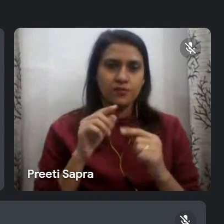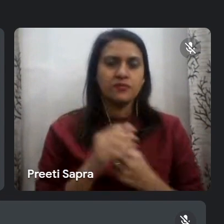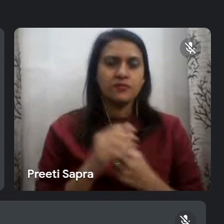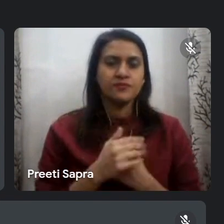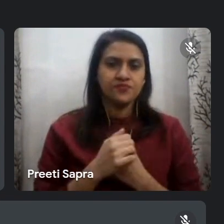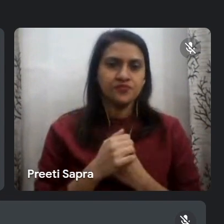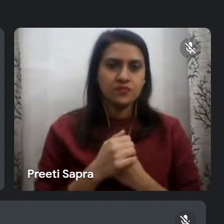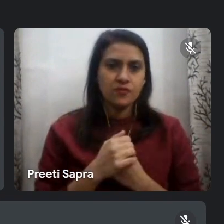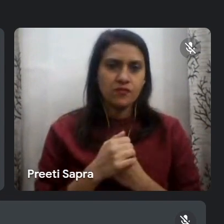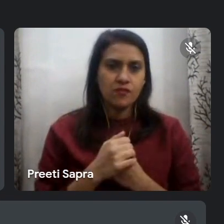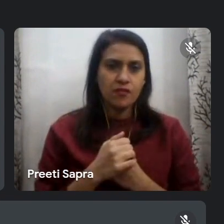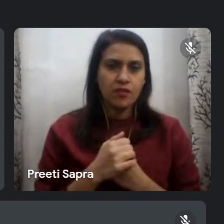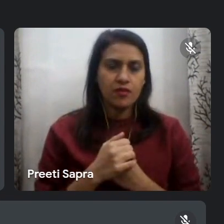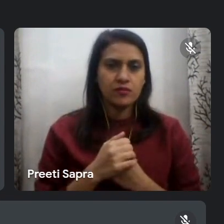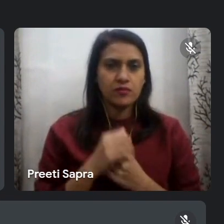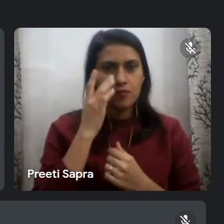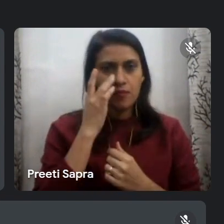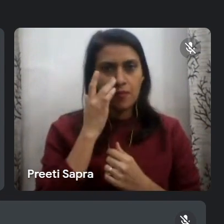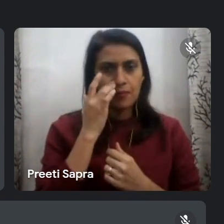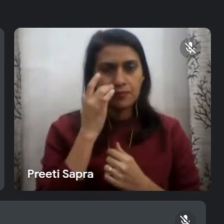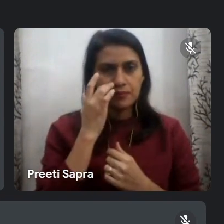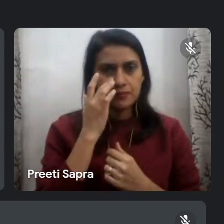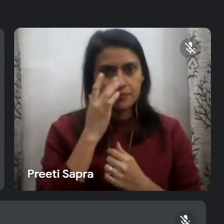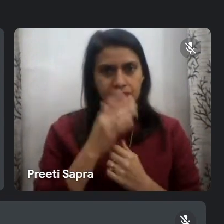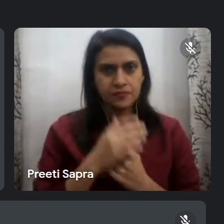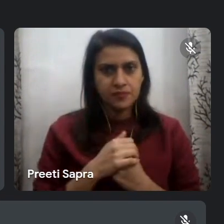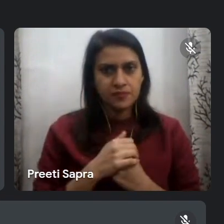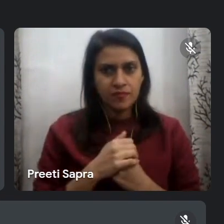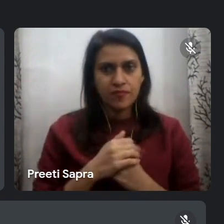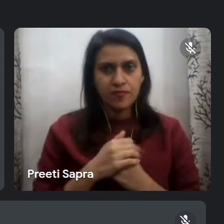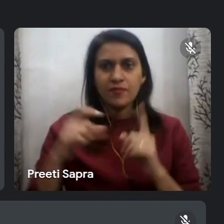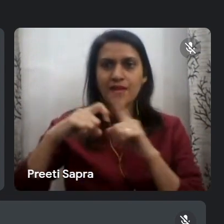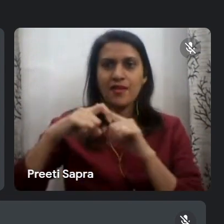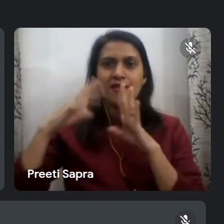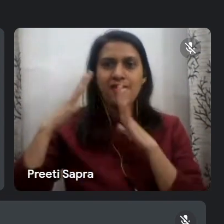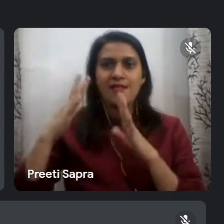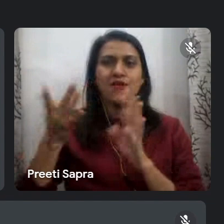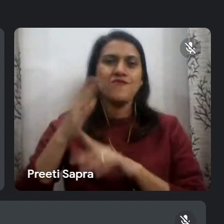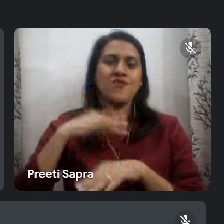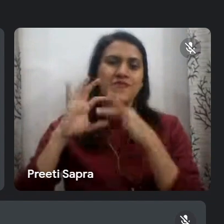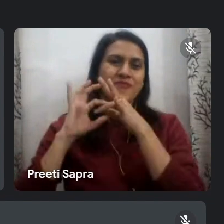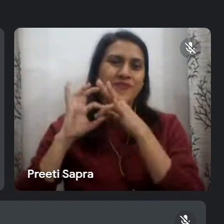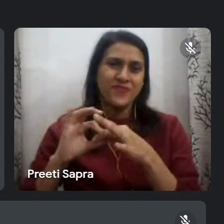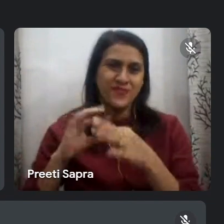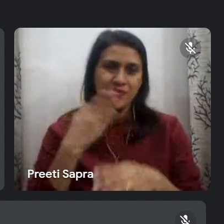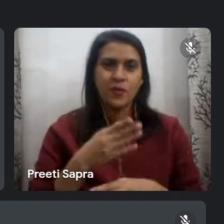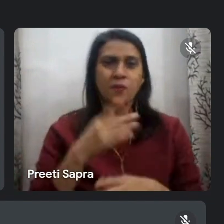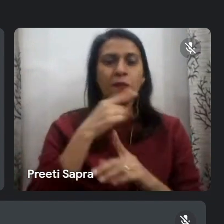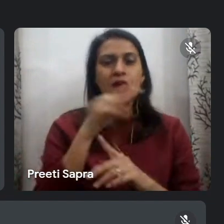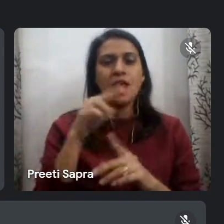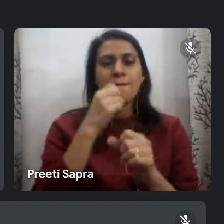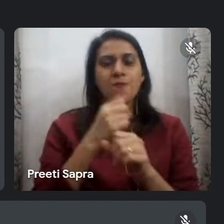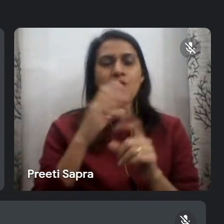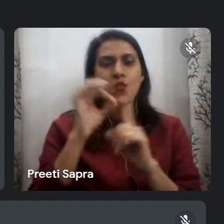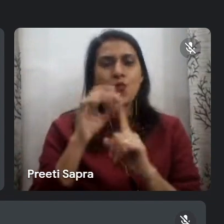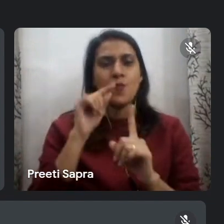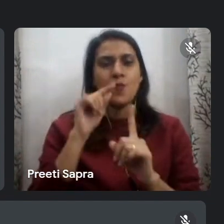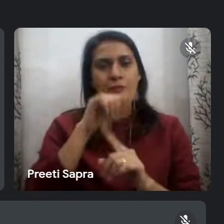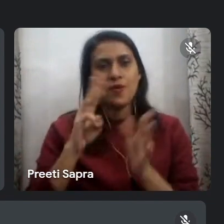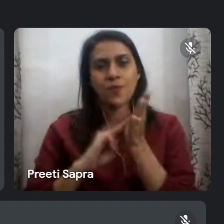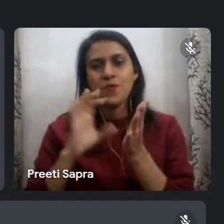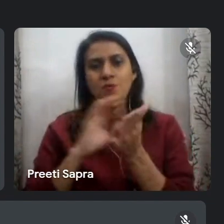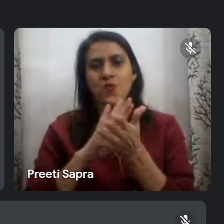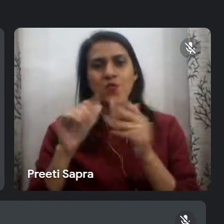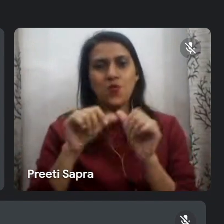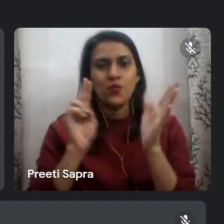Hailing from God's own country, Kerala state in India, Gopi Mohan Venugopal is a manager,